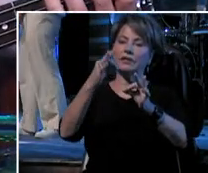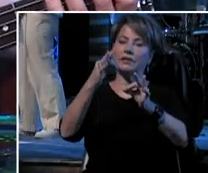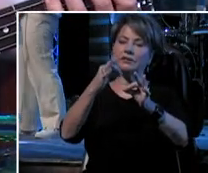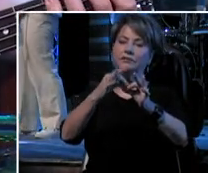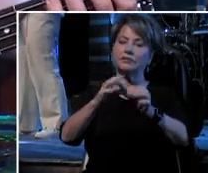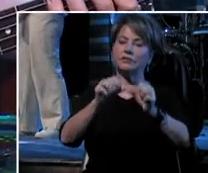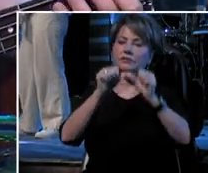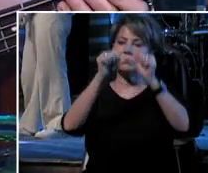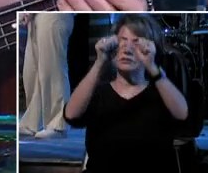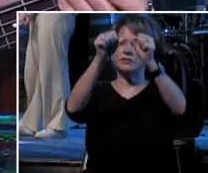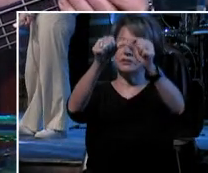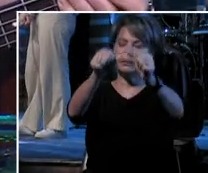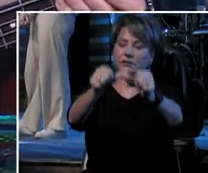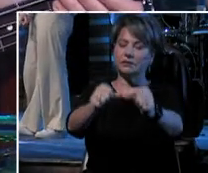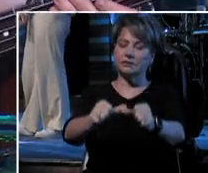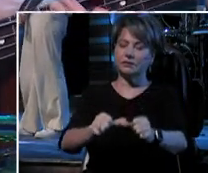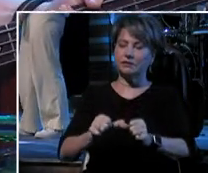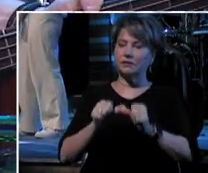faithfulness